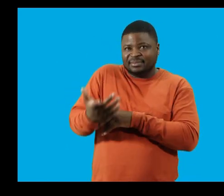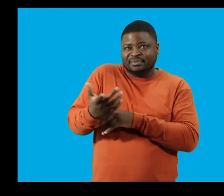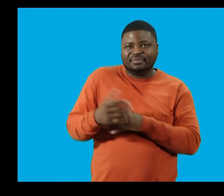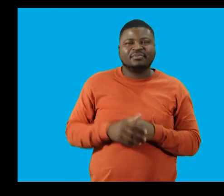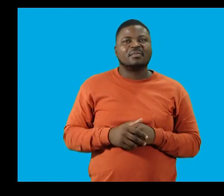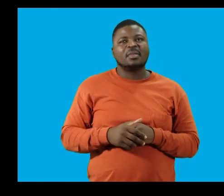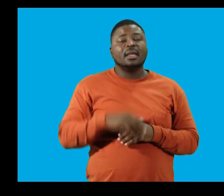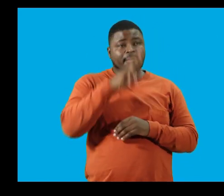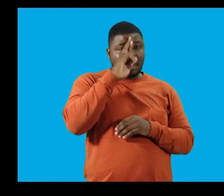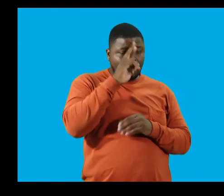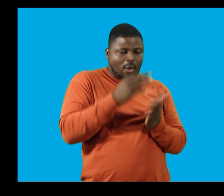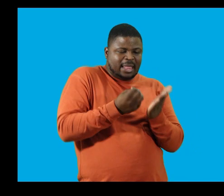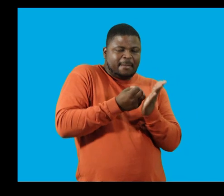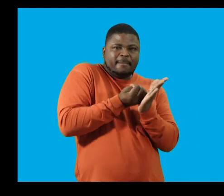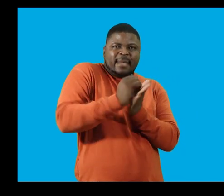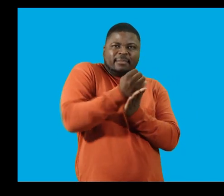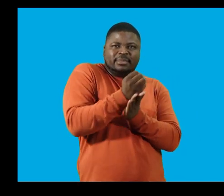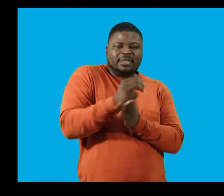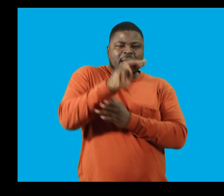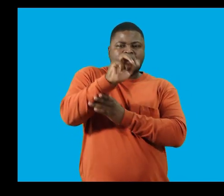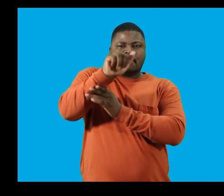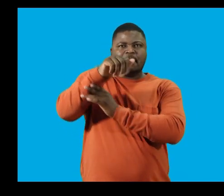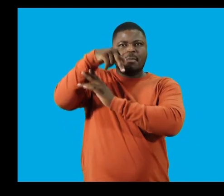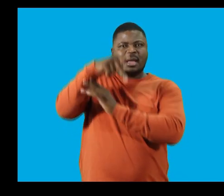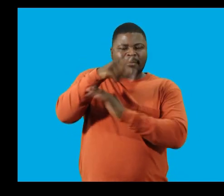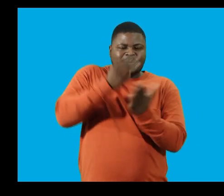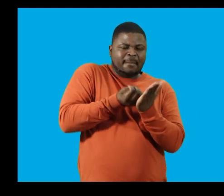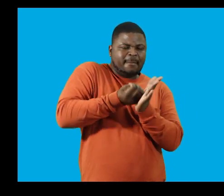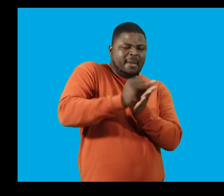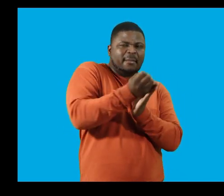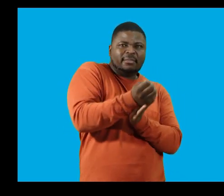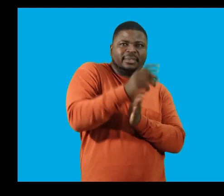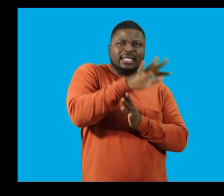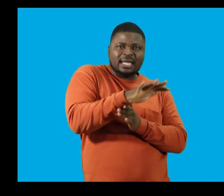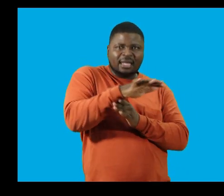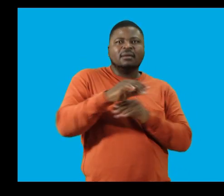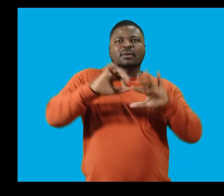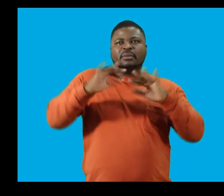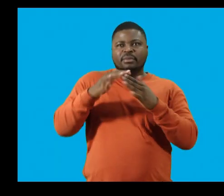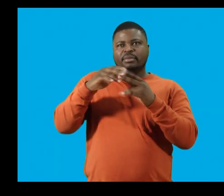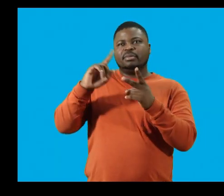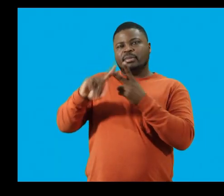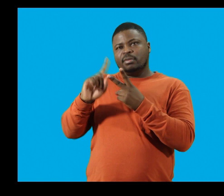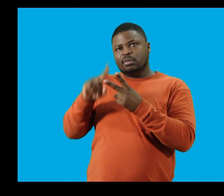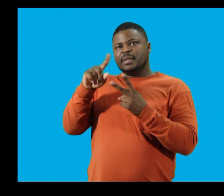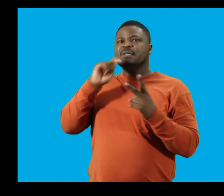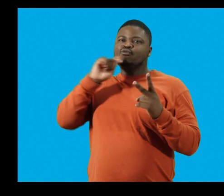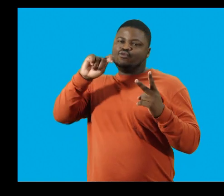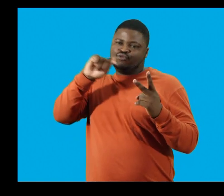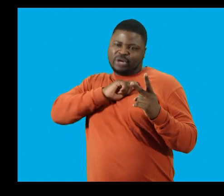scale, your ratio is always map to